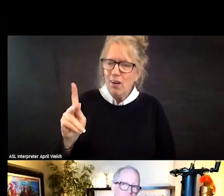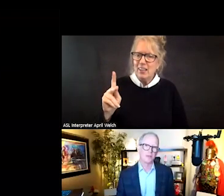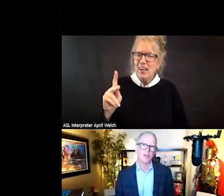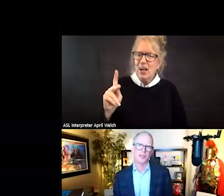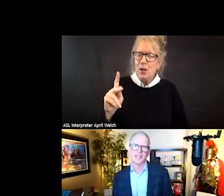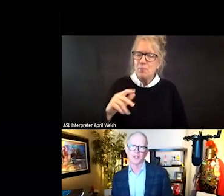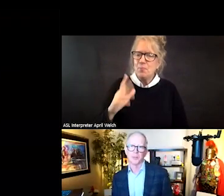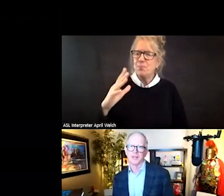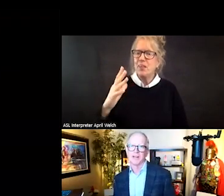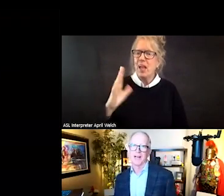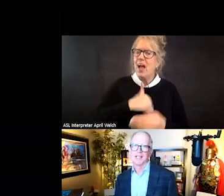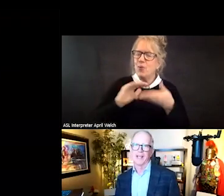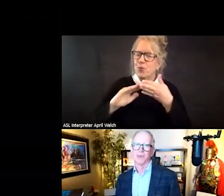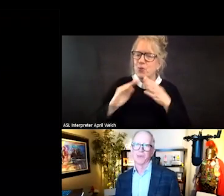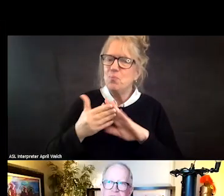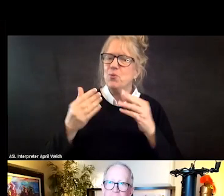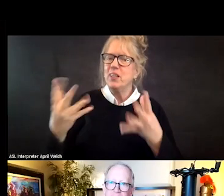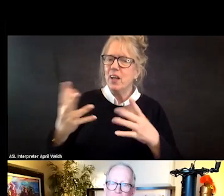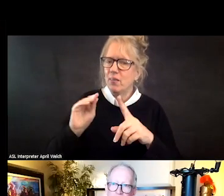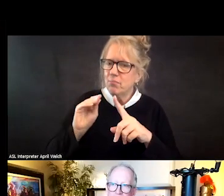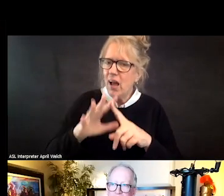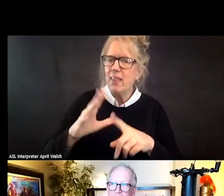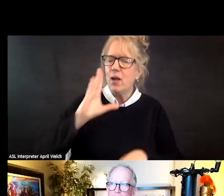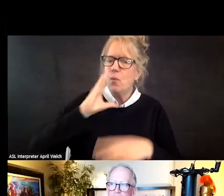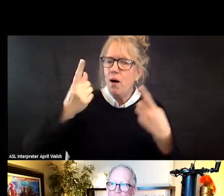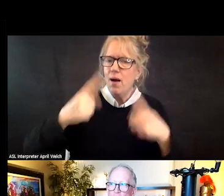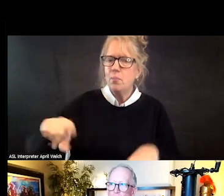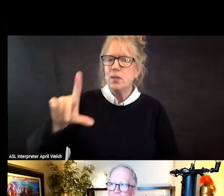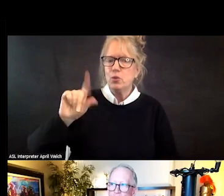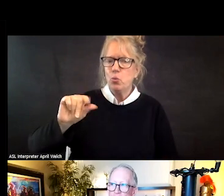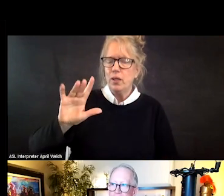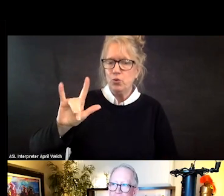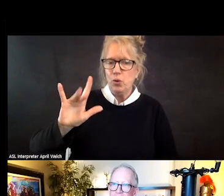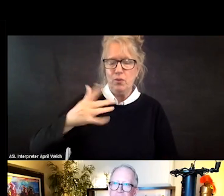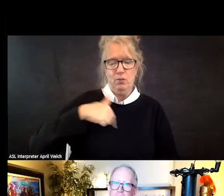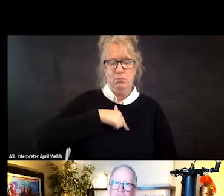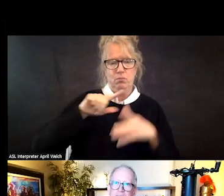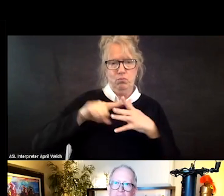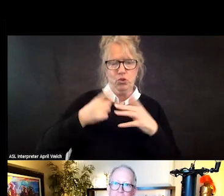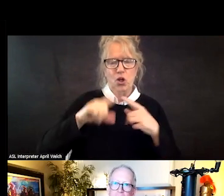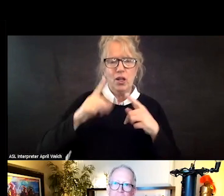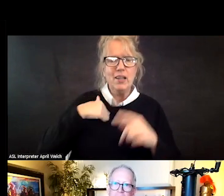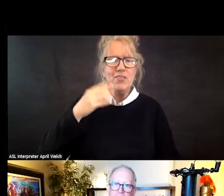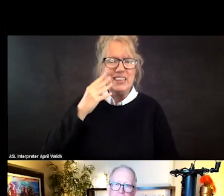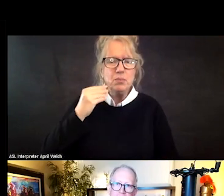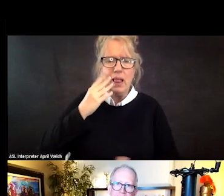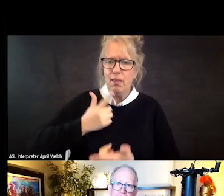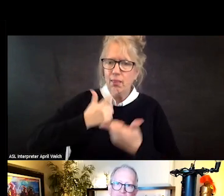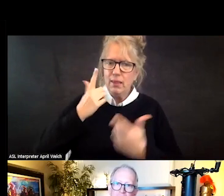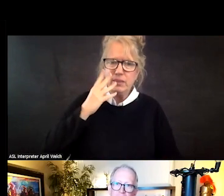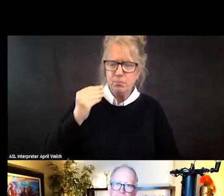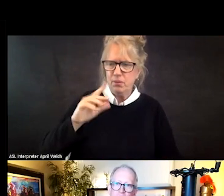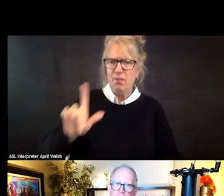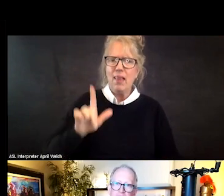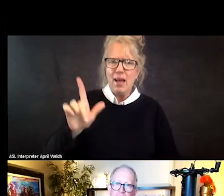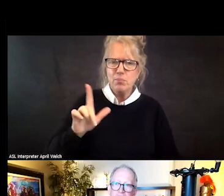our community a little bit of a highlight of what's coming in 25, of course, we started this lived experience library last